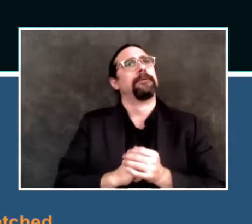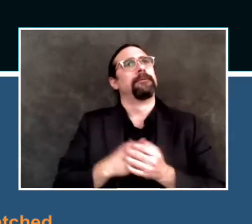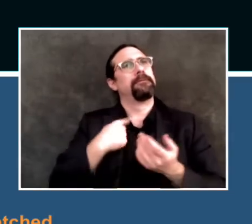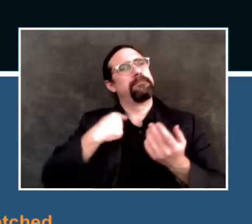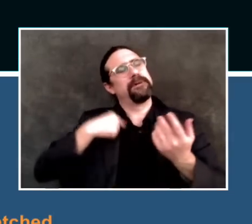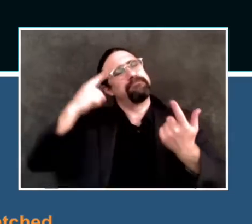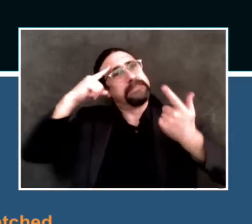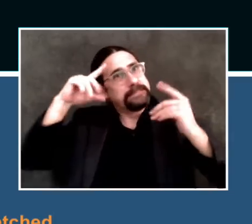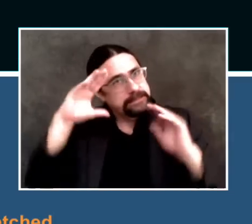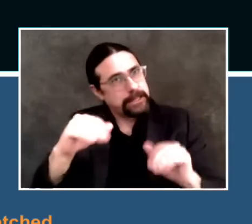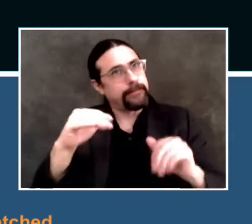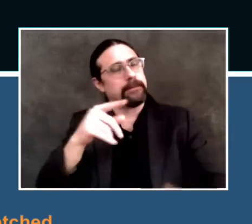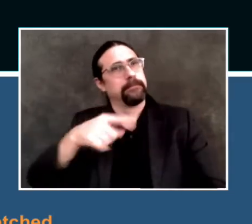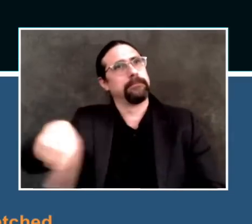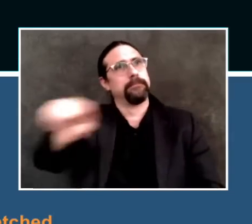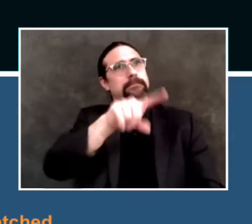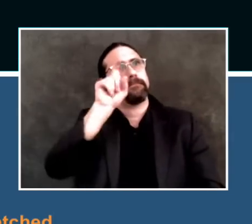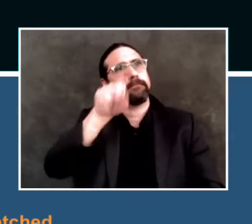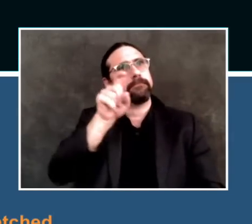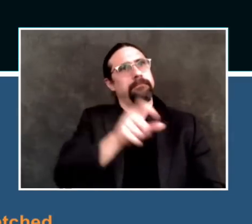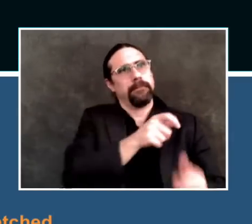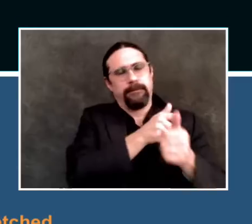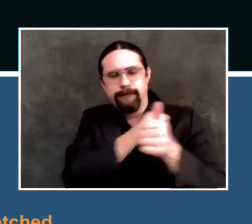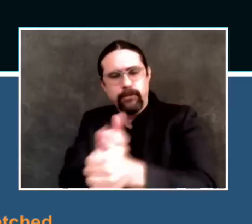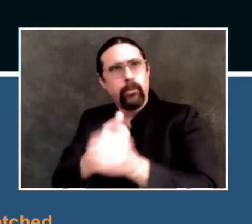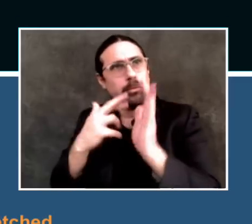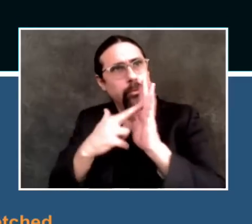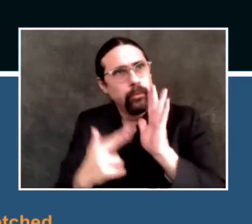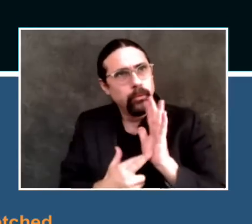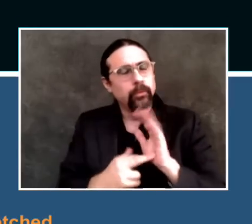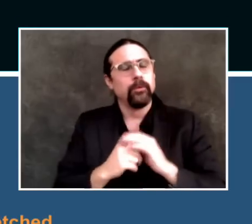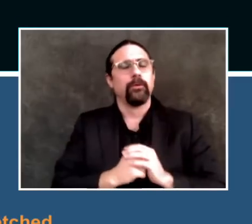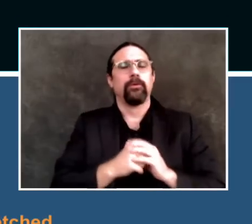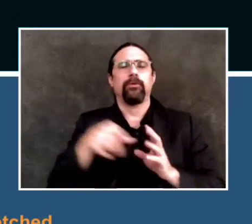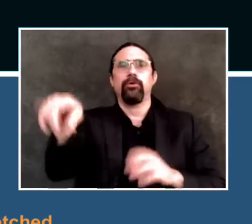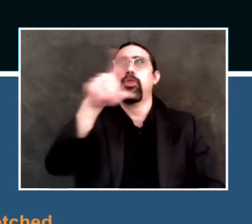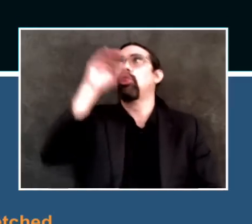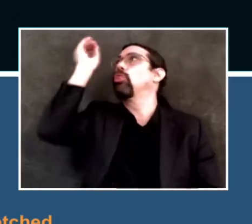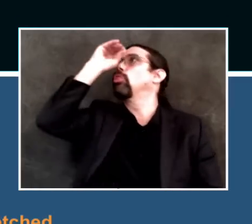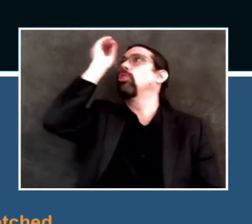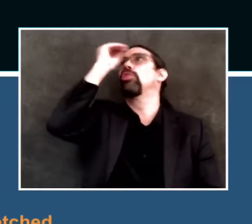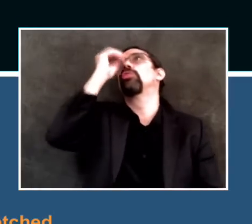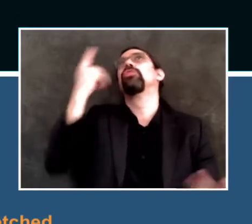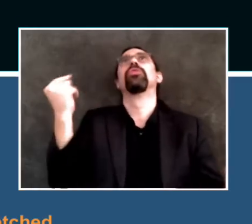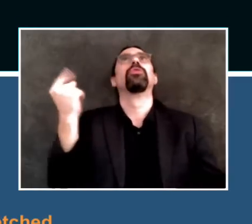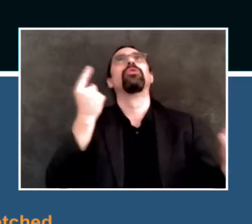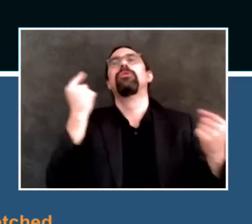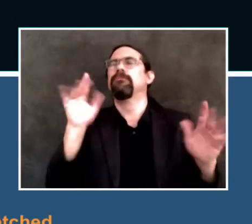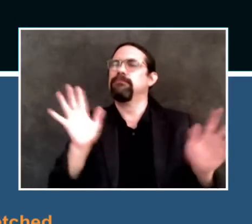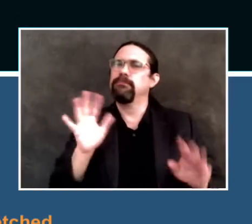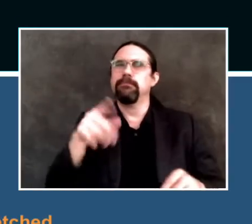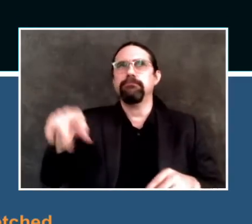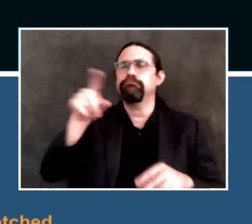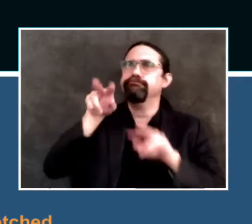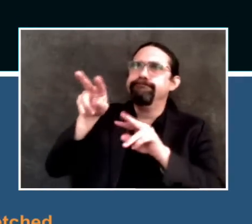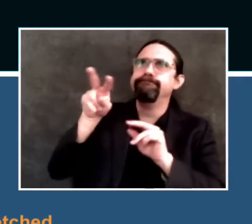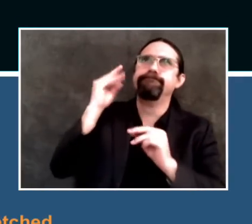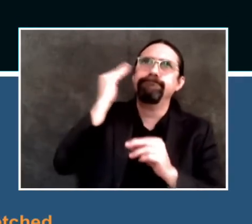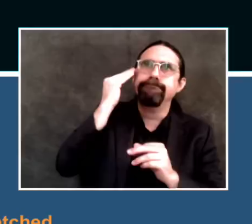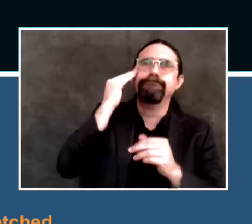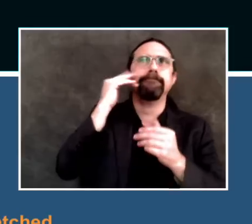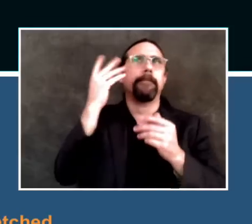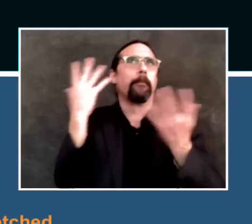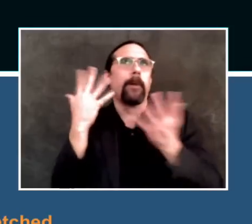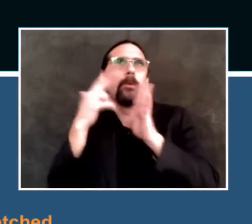and we never have to get to worse restrictions, tougher restrictions. If things don't cut our way, or if we're not tight, then tighter